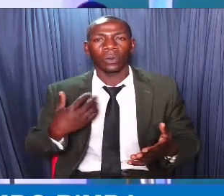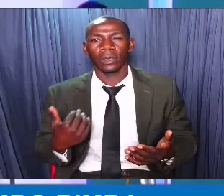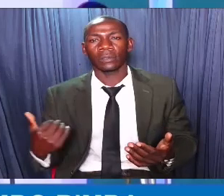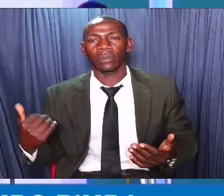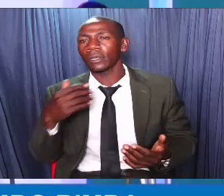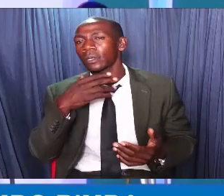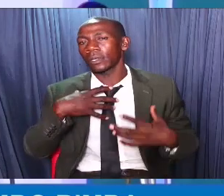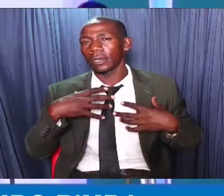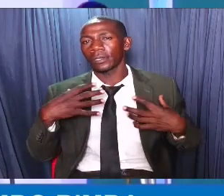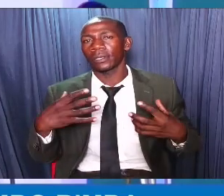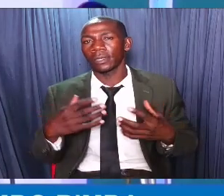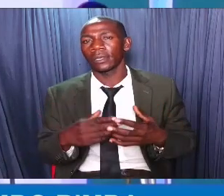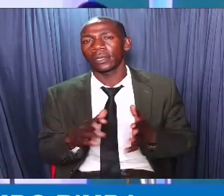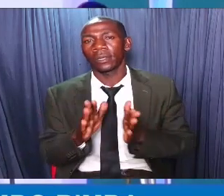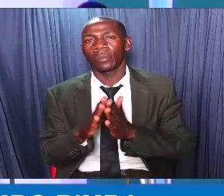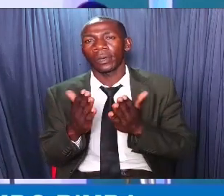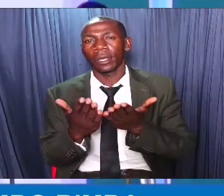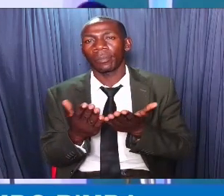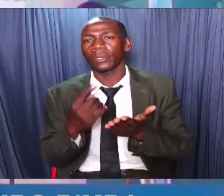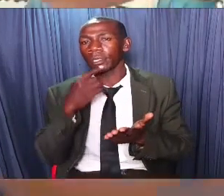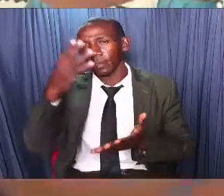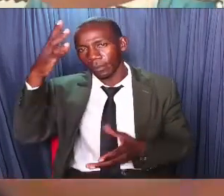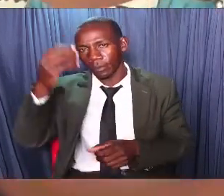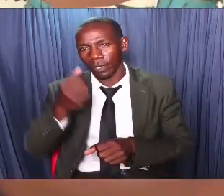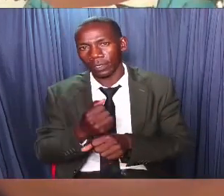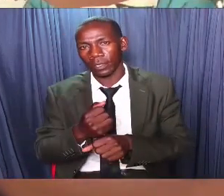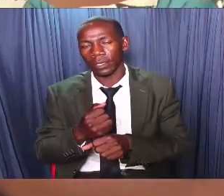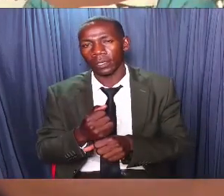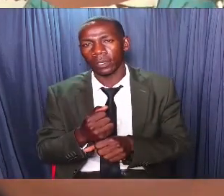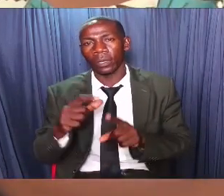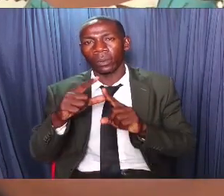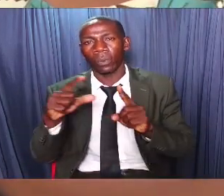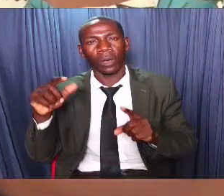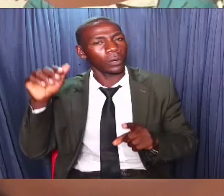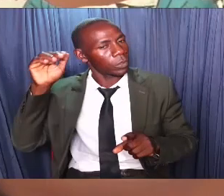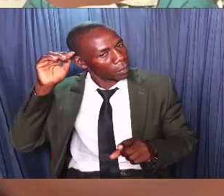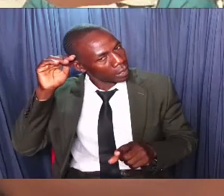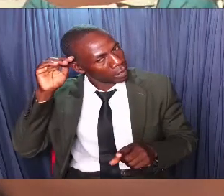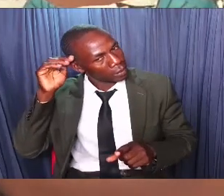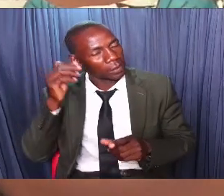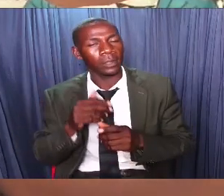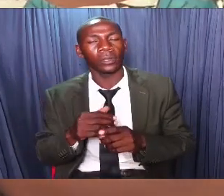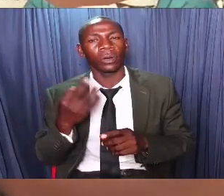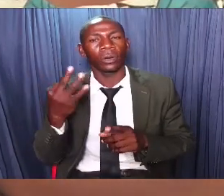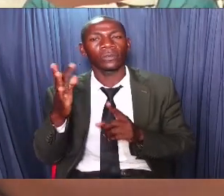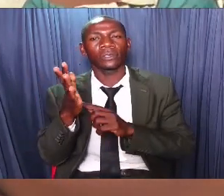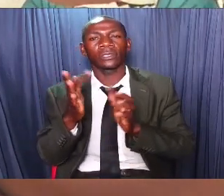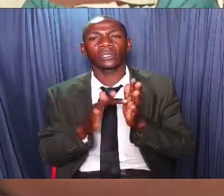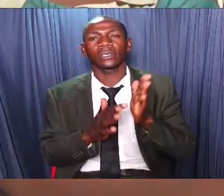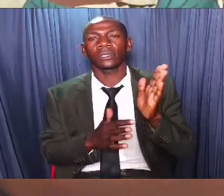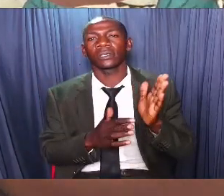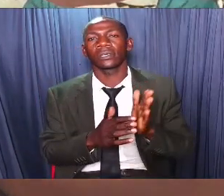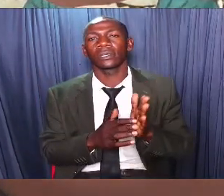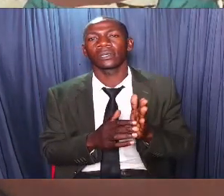amepona. Your child has been healed. Inasema chuo akasadiki. The Bible says he trusted. Neno kutii. The word obey. La Bwana Yesu. Of the Lord